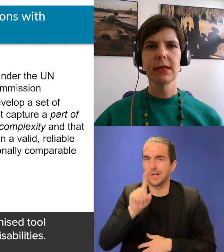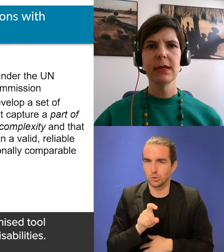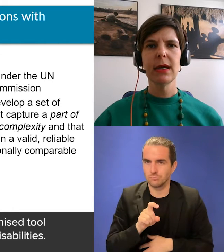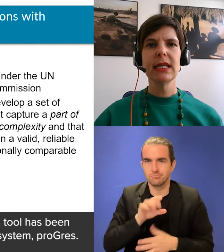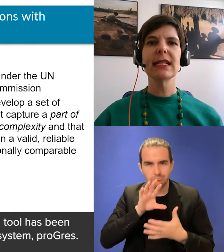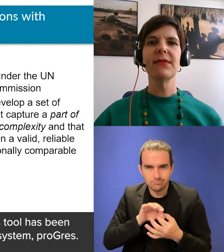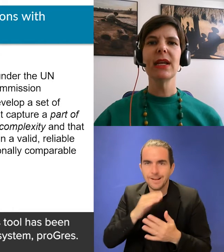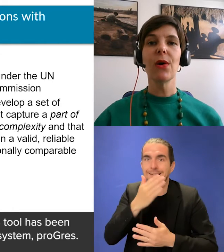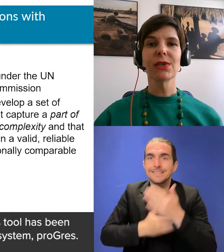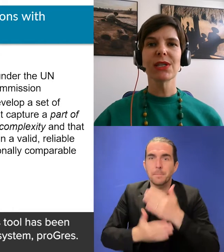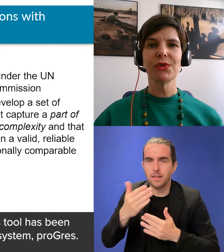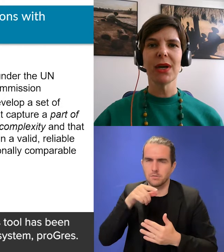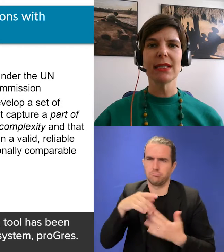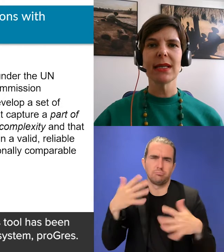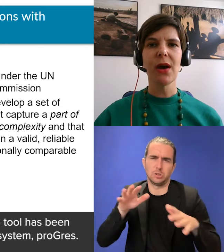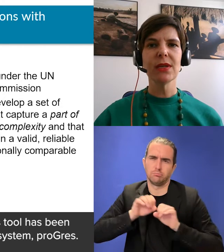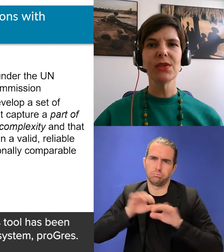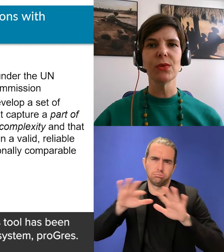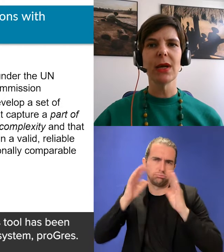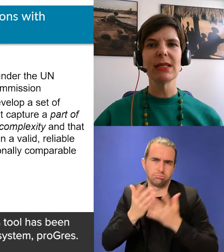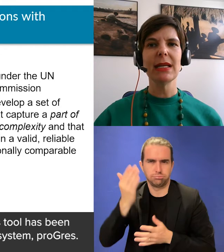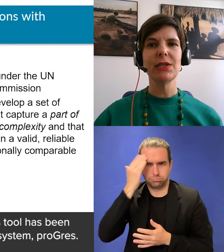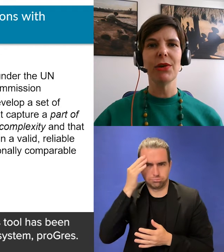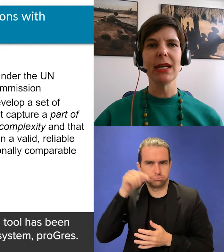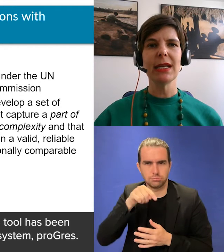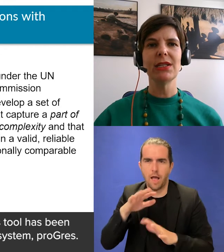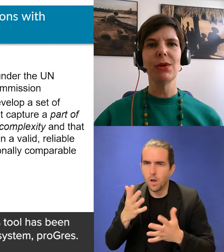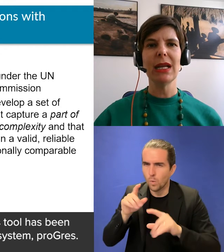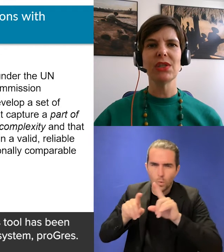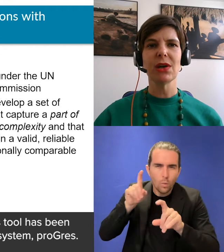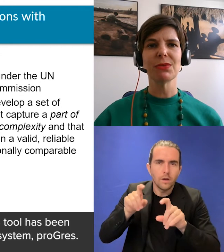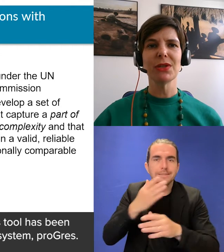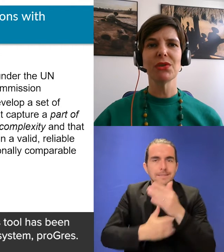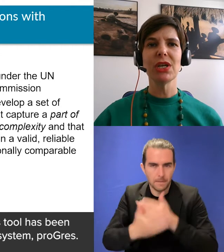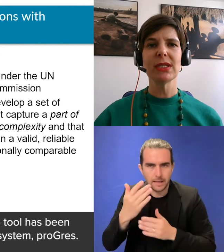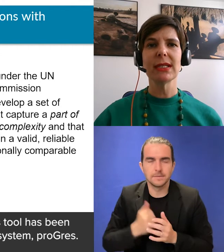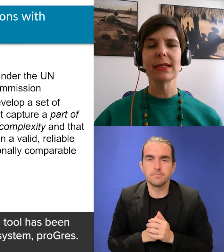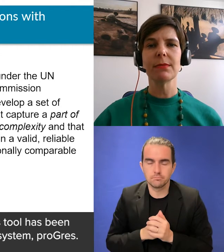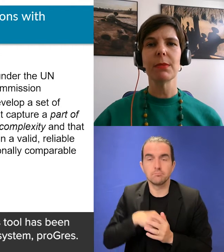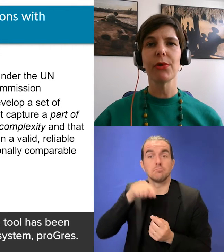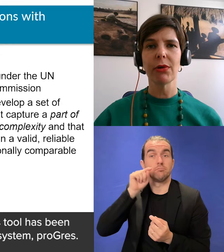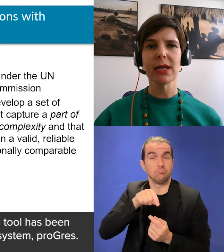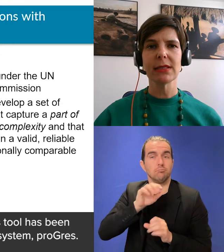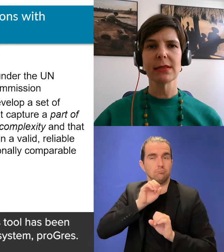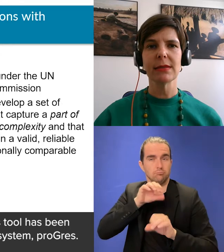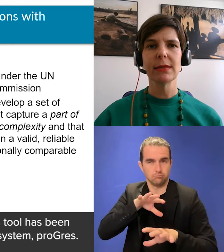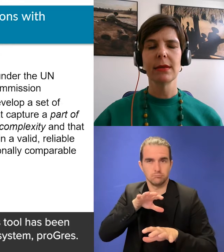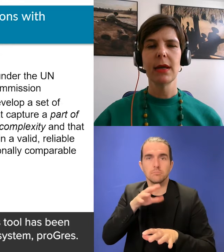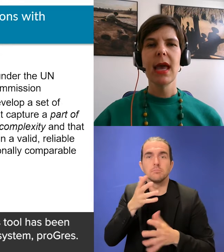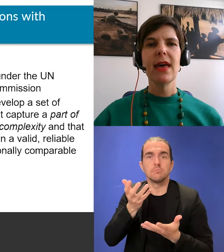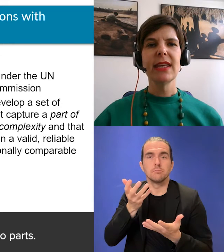disabilities. The activity also addresses how this tool has been integrated into UNHCR's registration system,